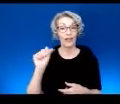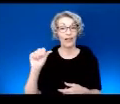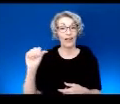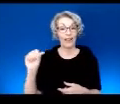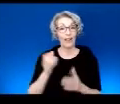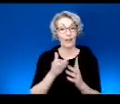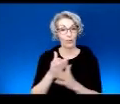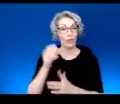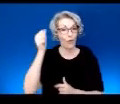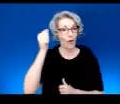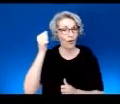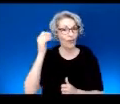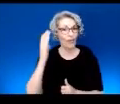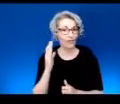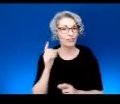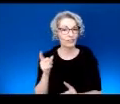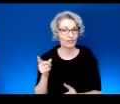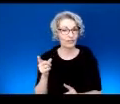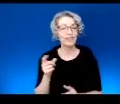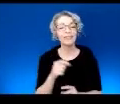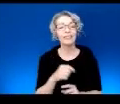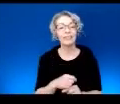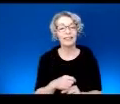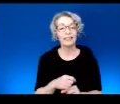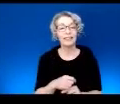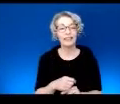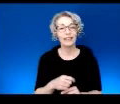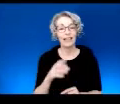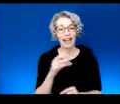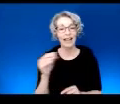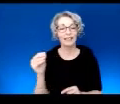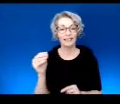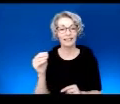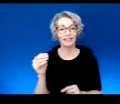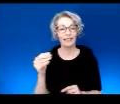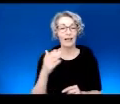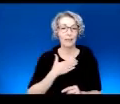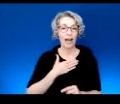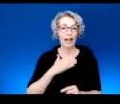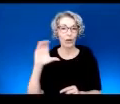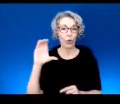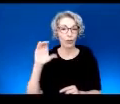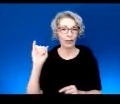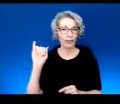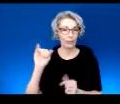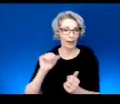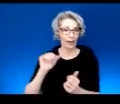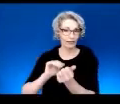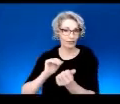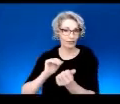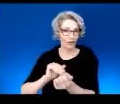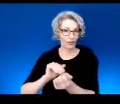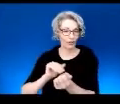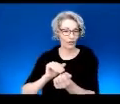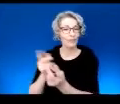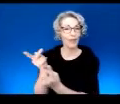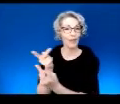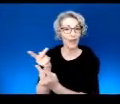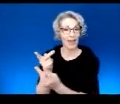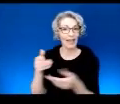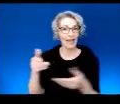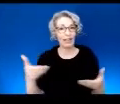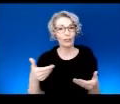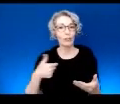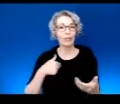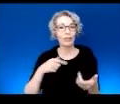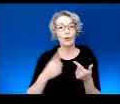my audiologist and my cochlear implant doctor. They introduced me to